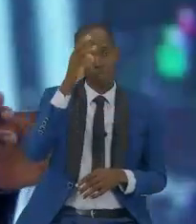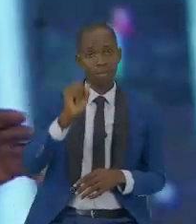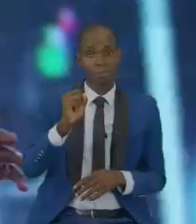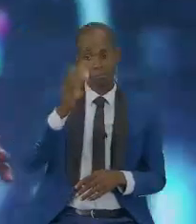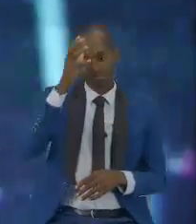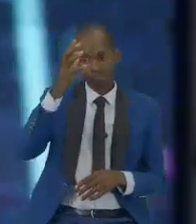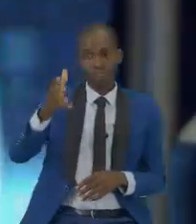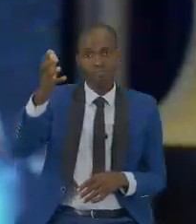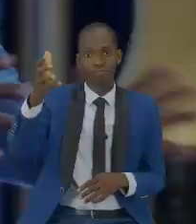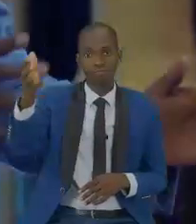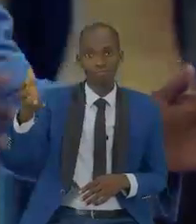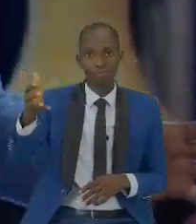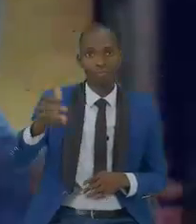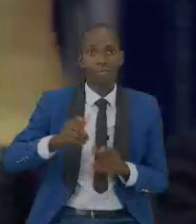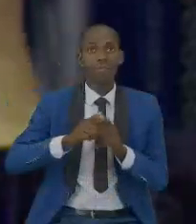grandfathers,